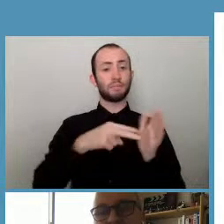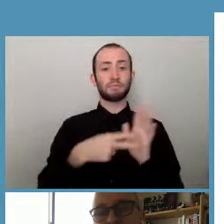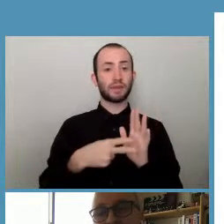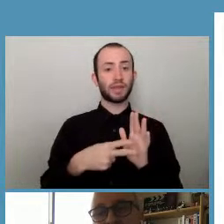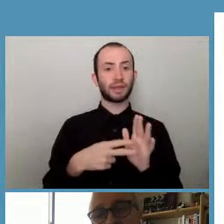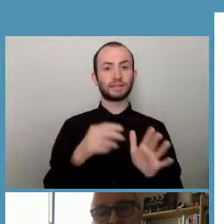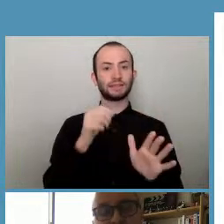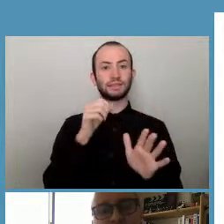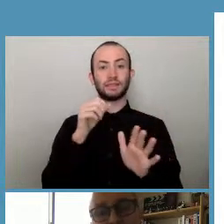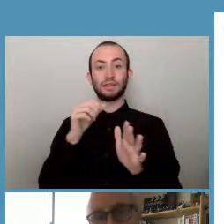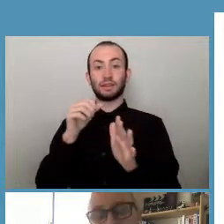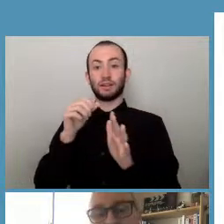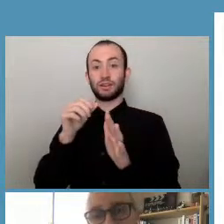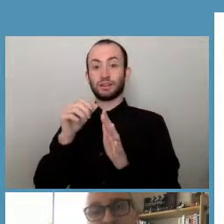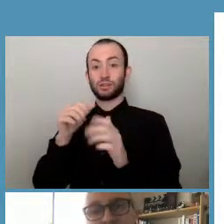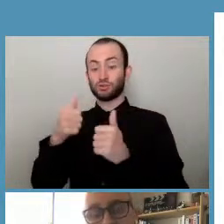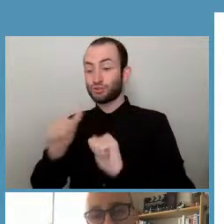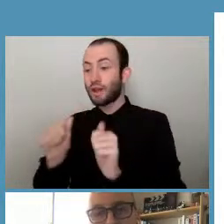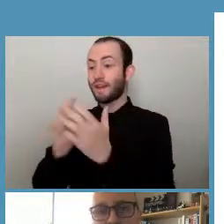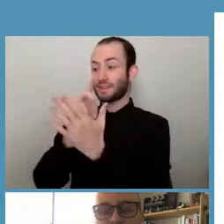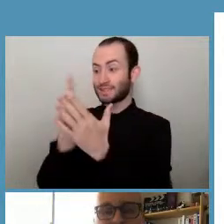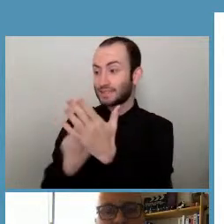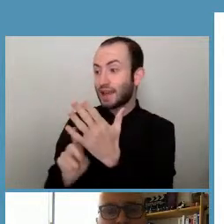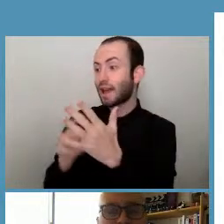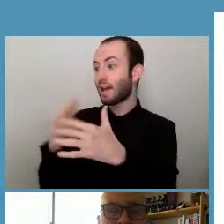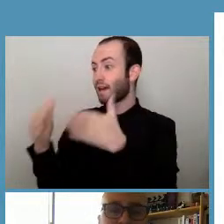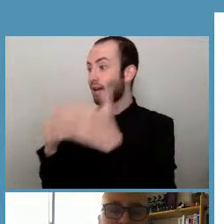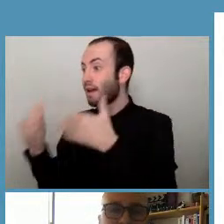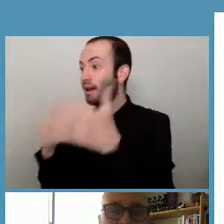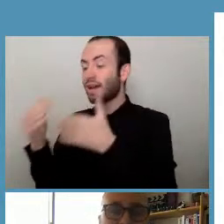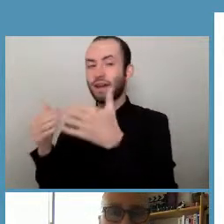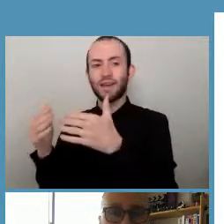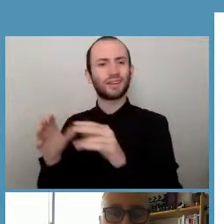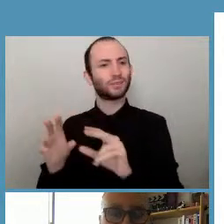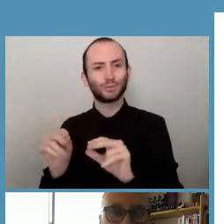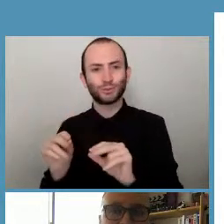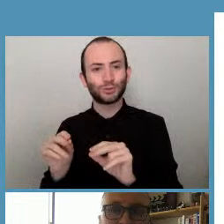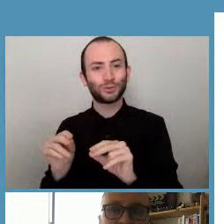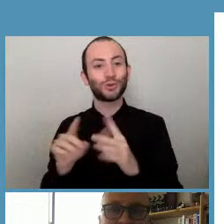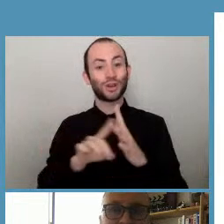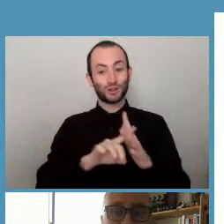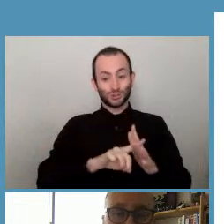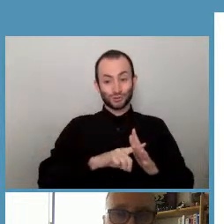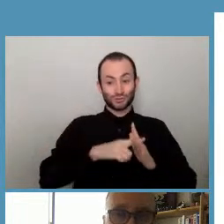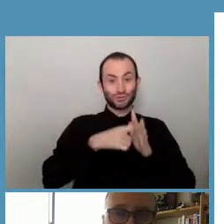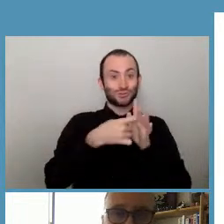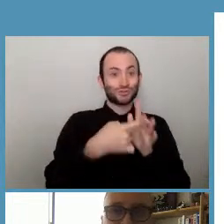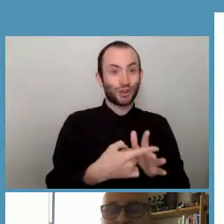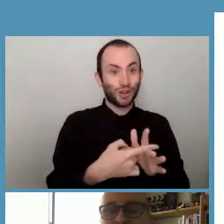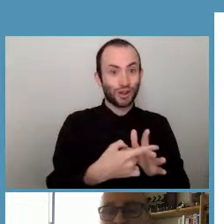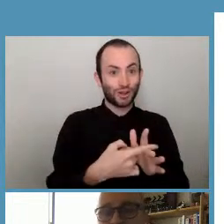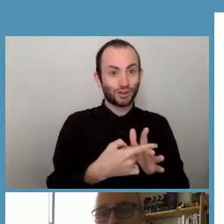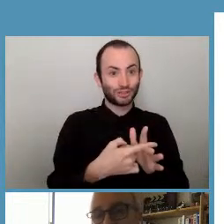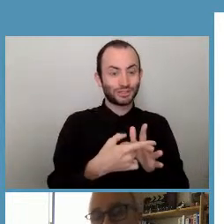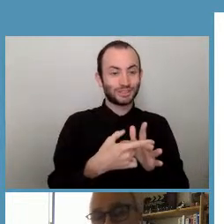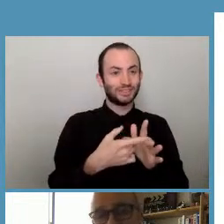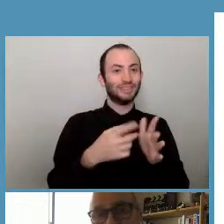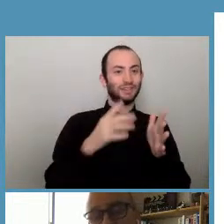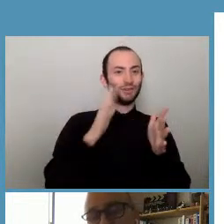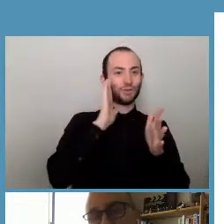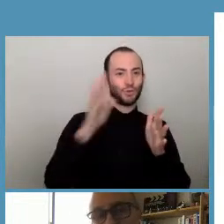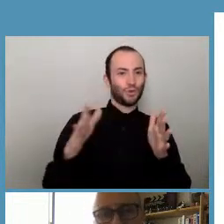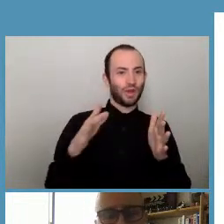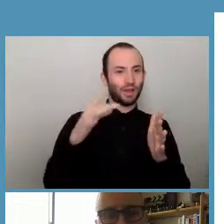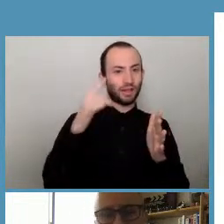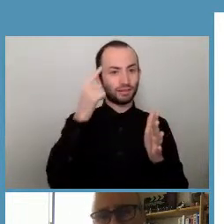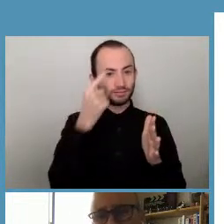something and then try and figure out how to make it accessible, we try to consider all vectors of human difference at the outset. That means that later